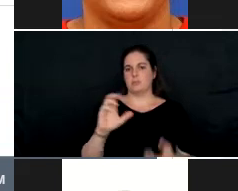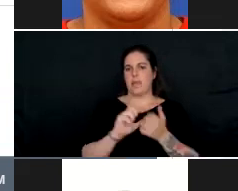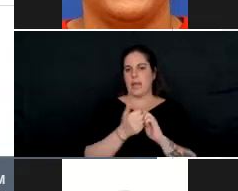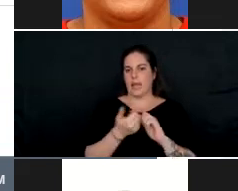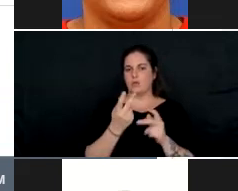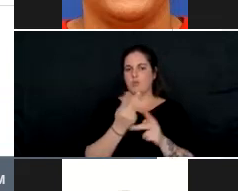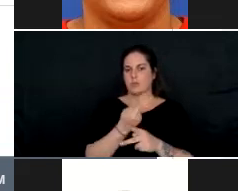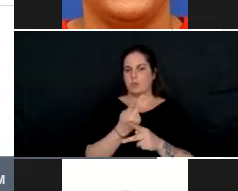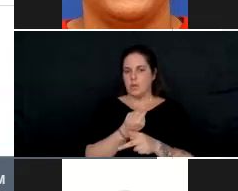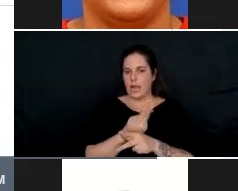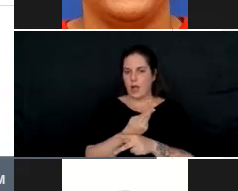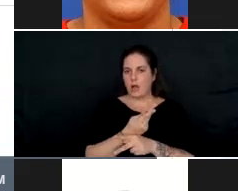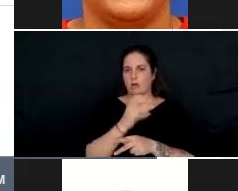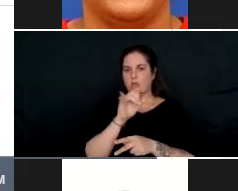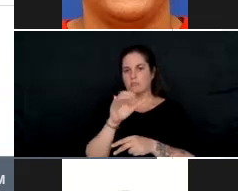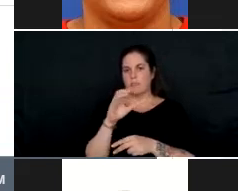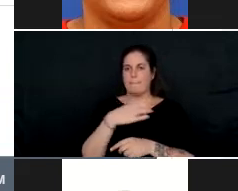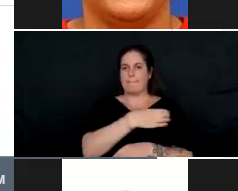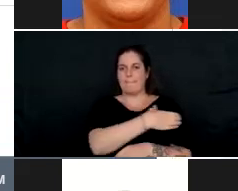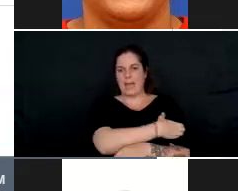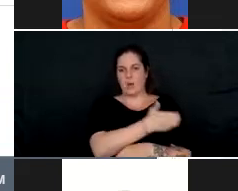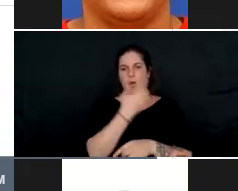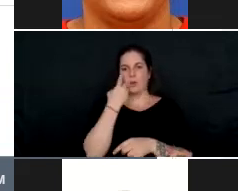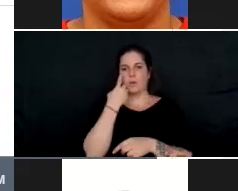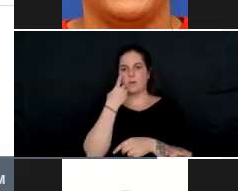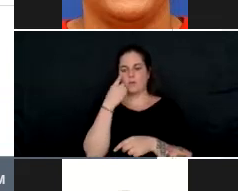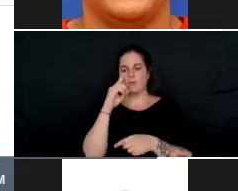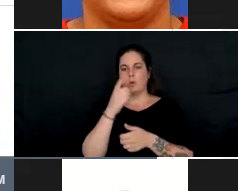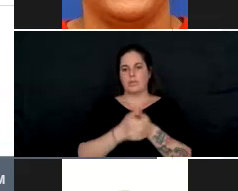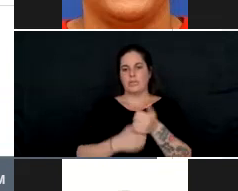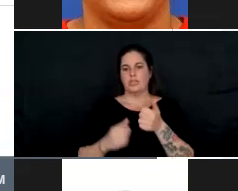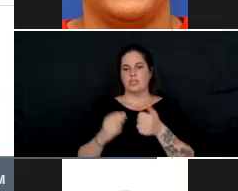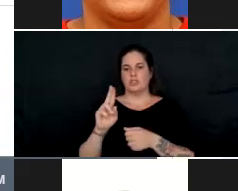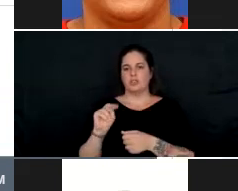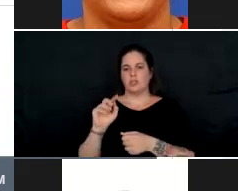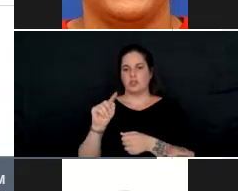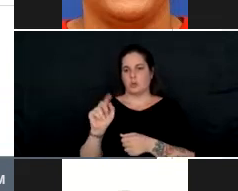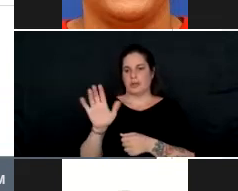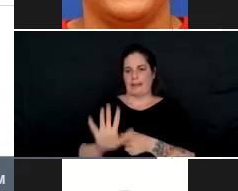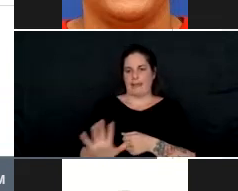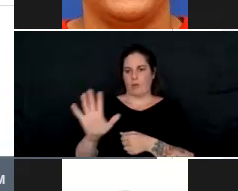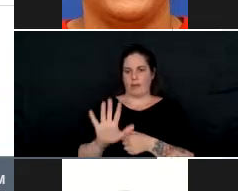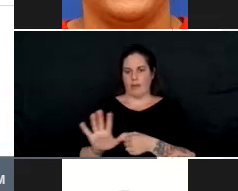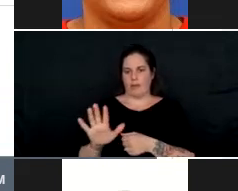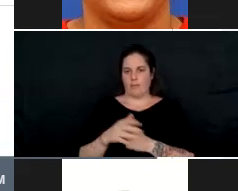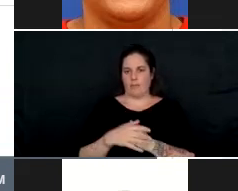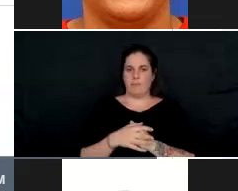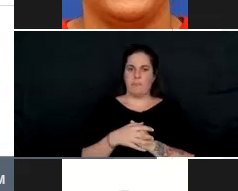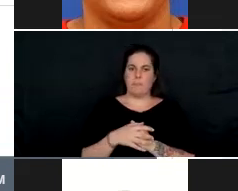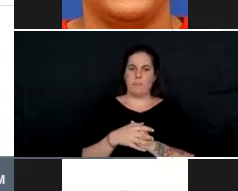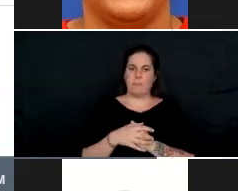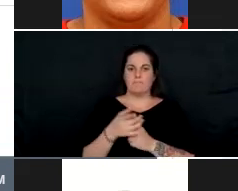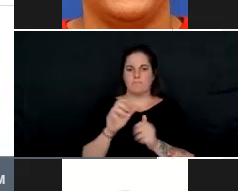intensity is you look at the power per unit area. So when we break down a decibel, you see that's watts